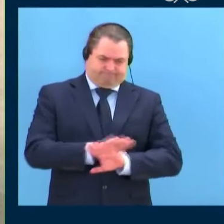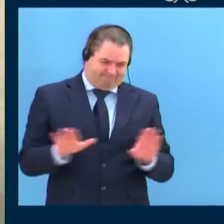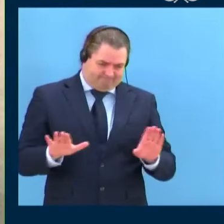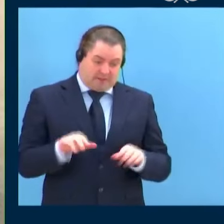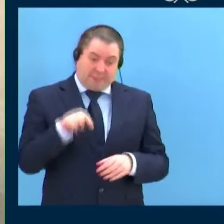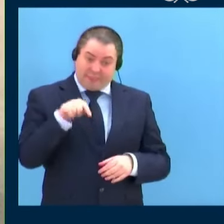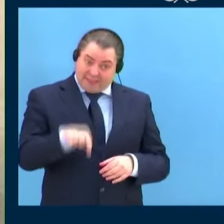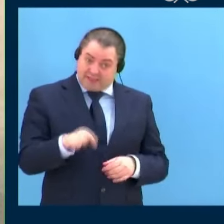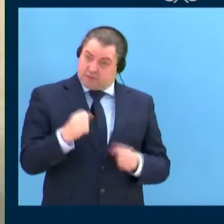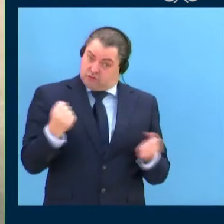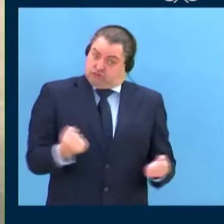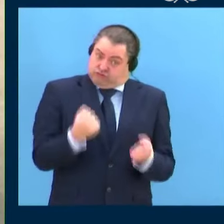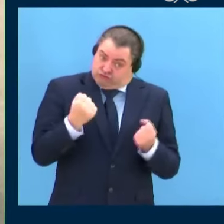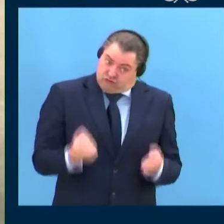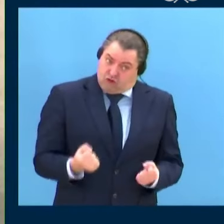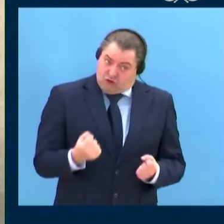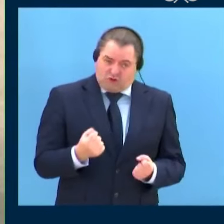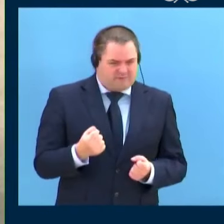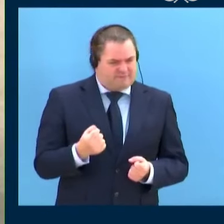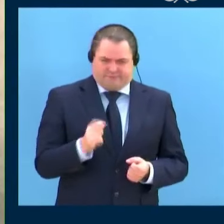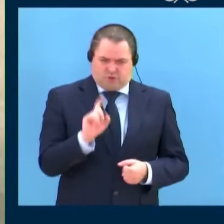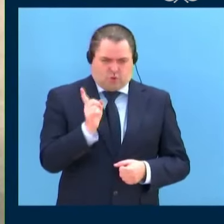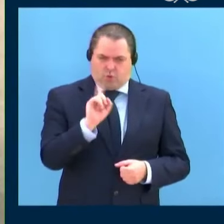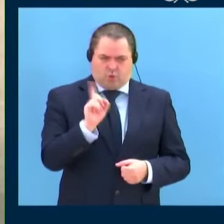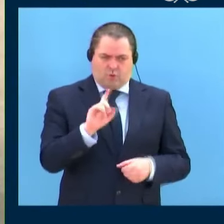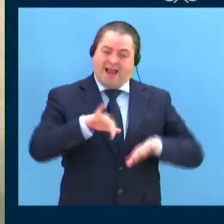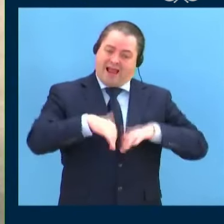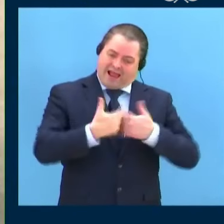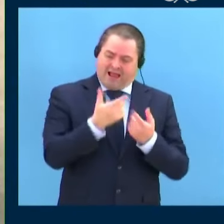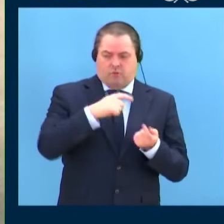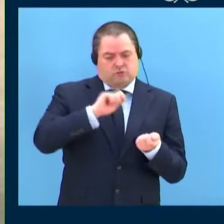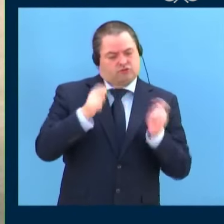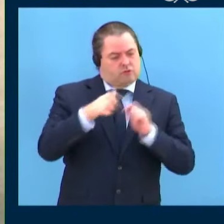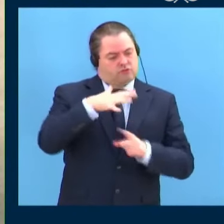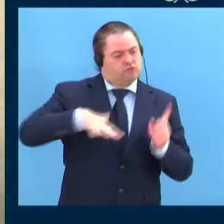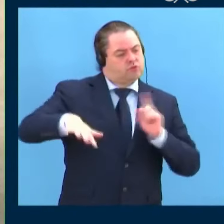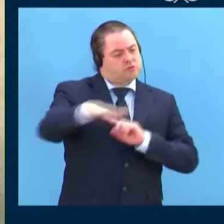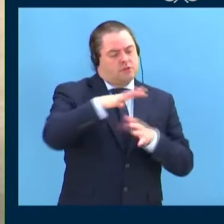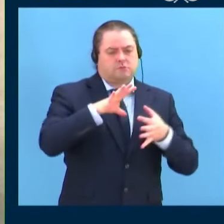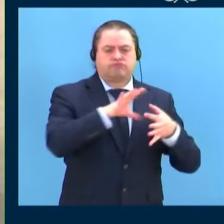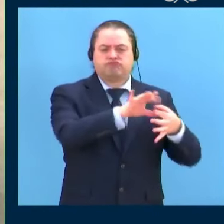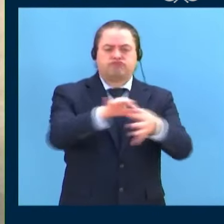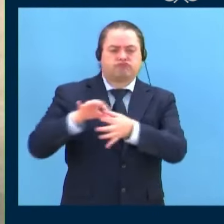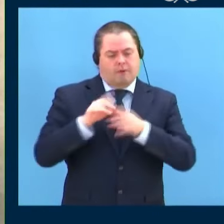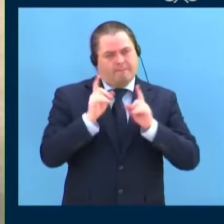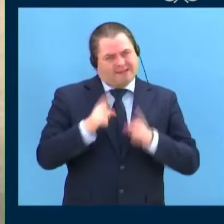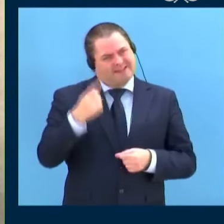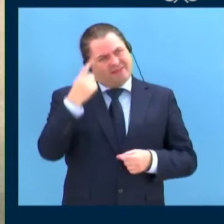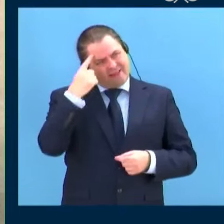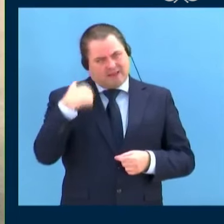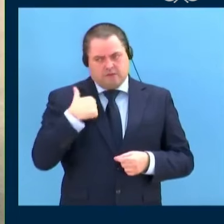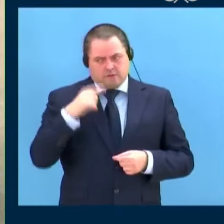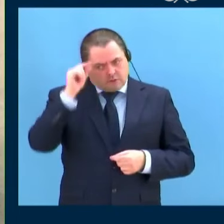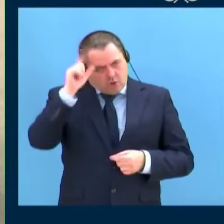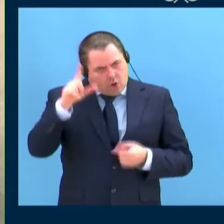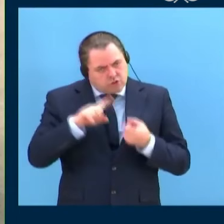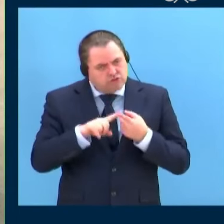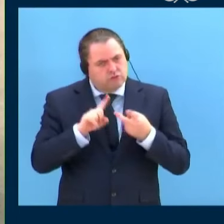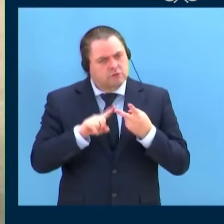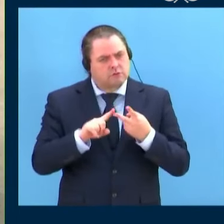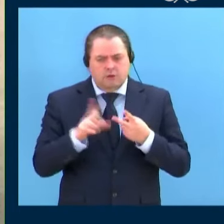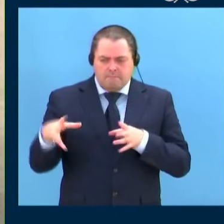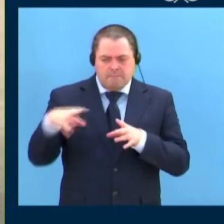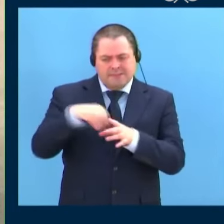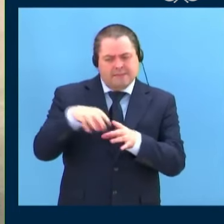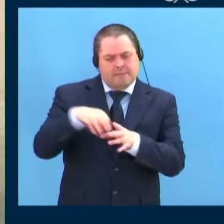enough for social cohesion. We also need to consider other aspects of minority rights, in particular cultural rights and participation